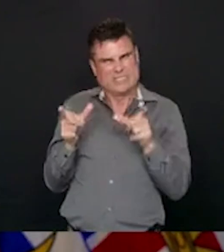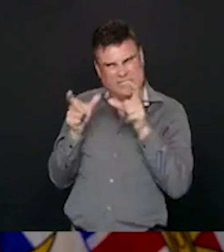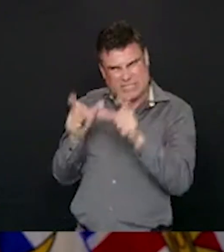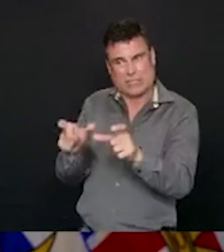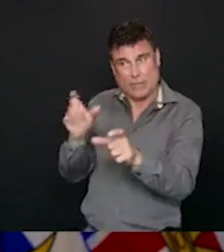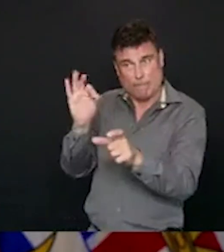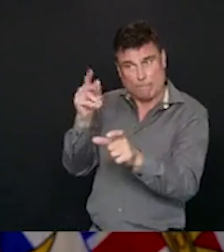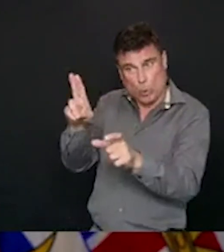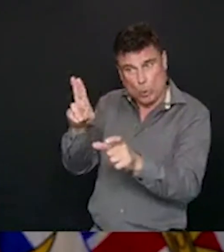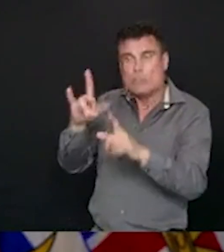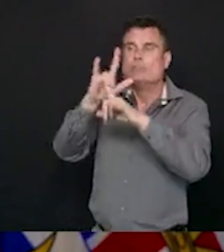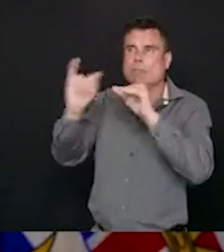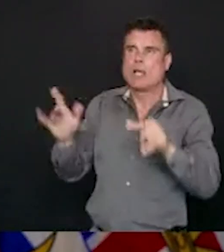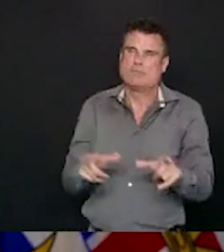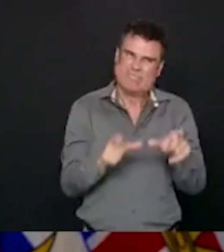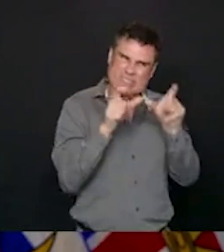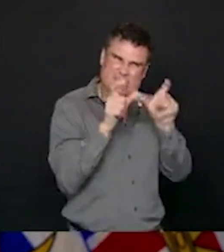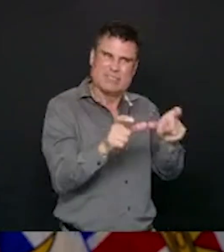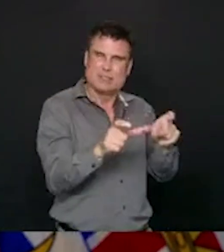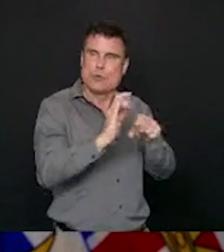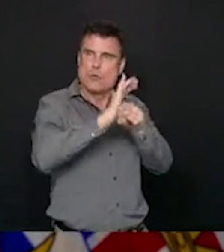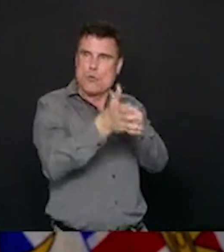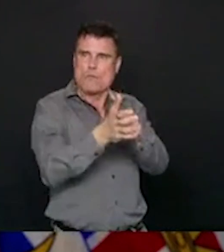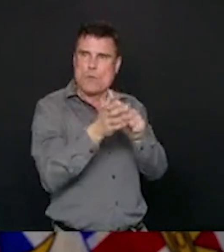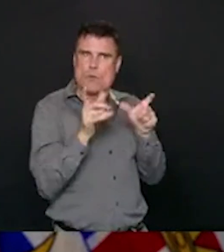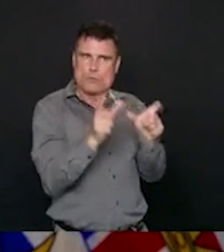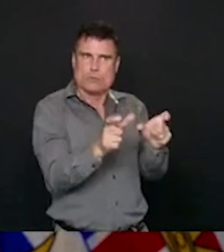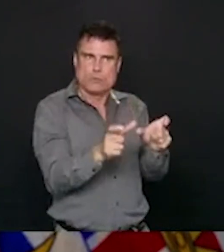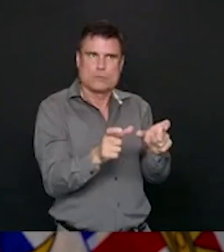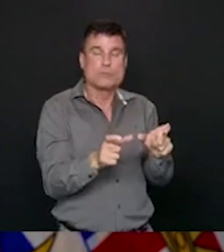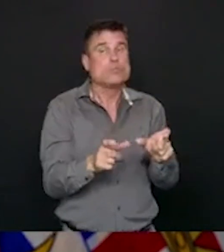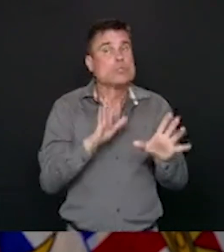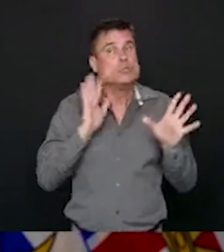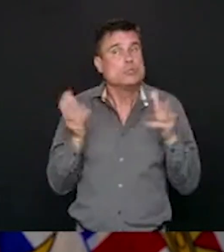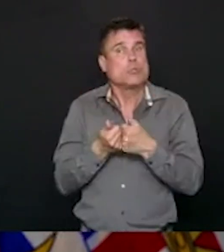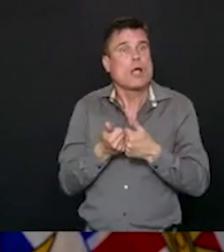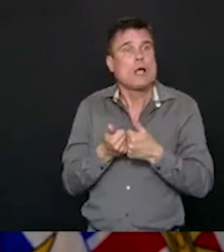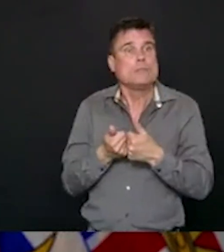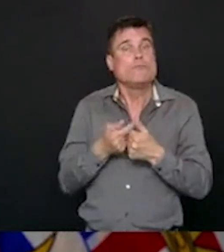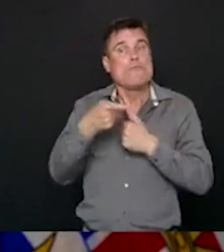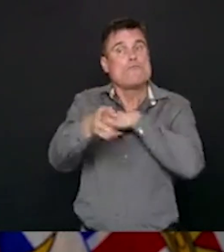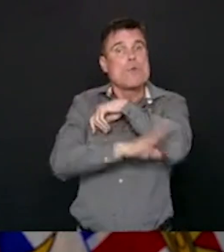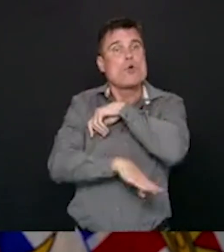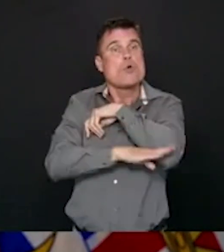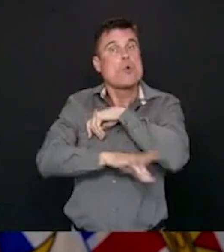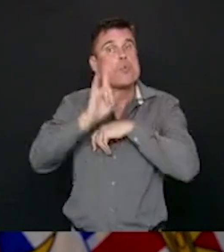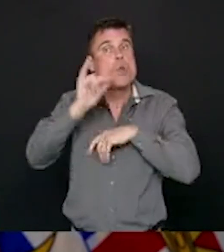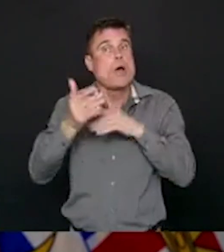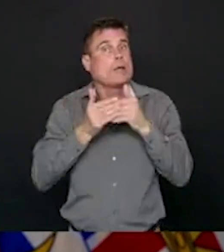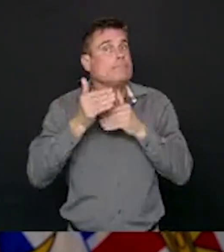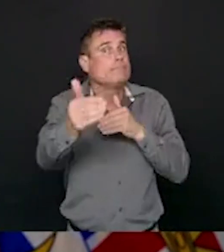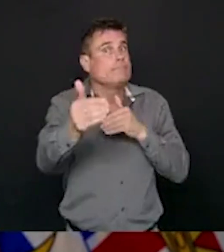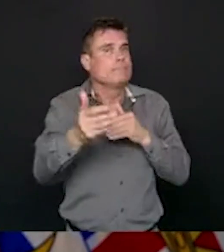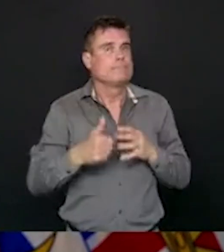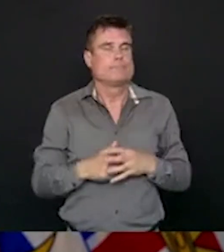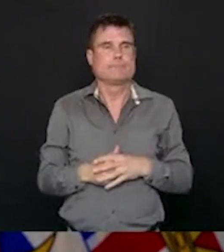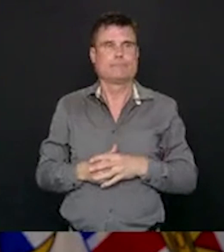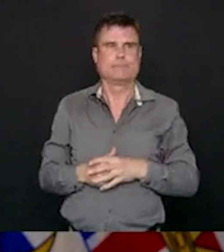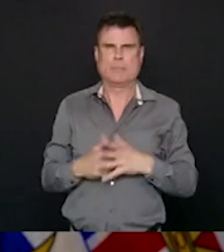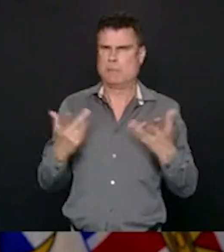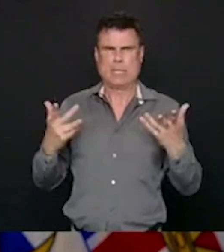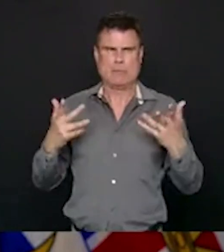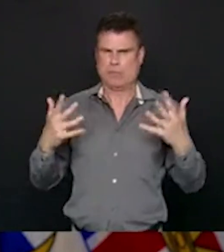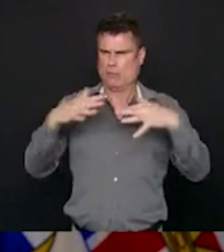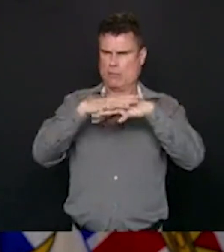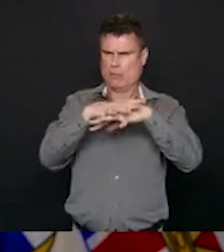fall. It will also make it more difficult when we start having influenza season, detecting COVID outbreaks,